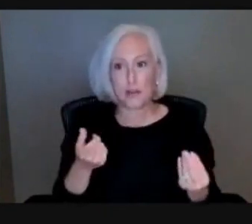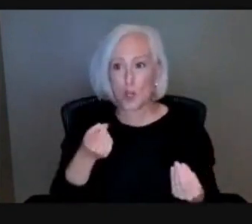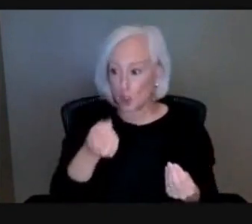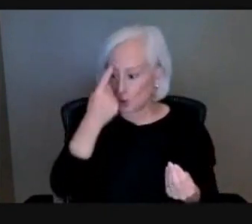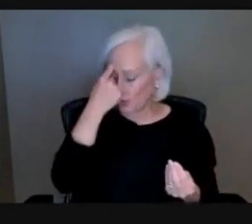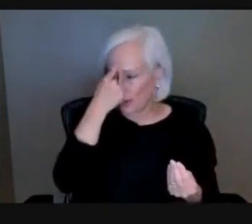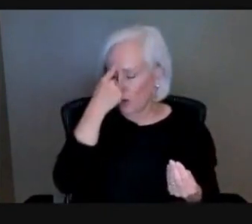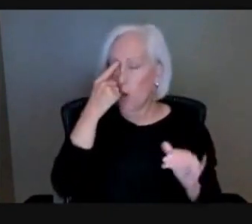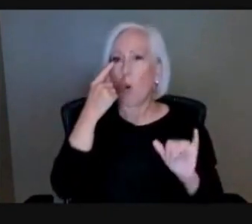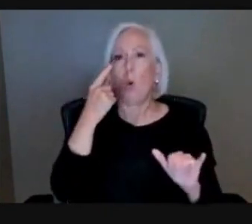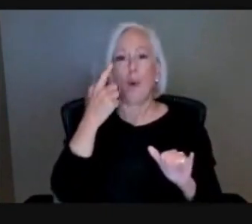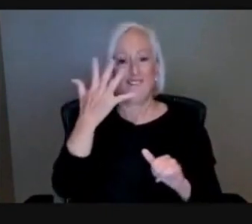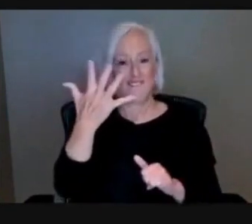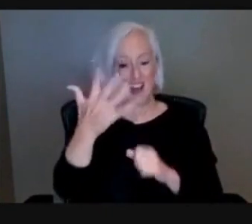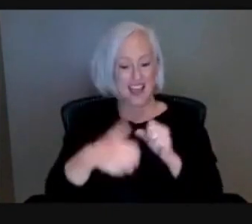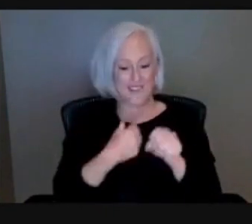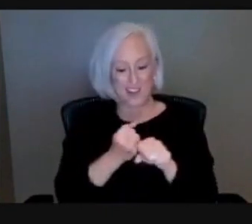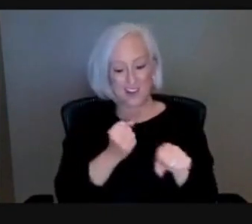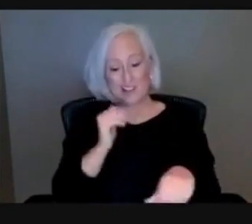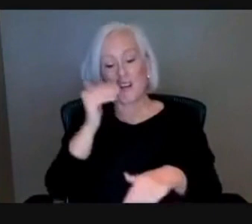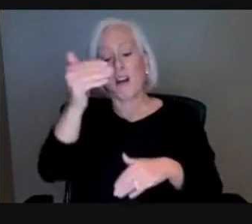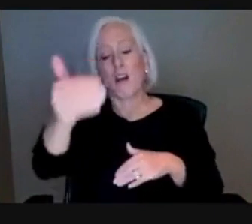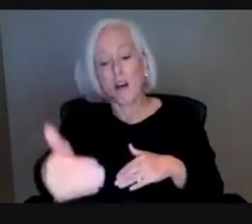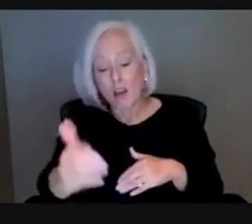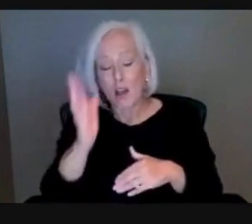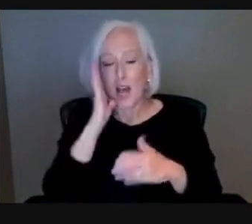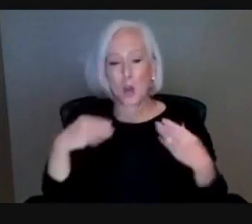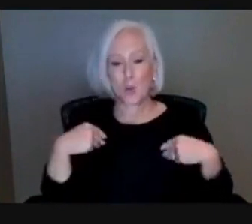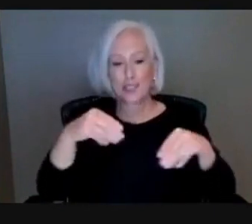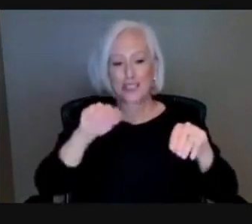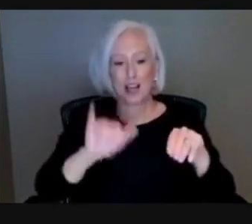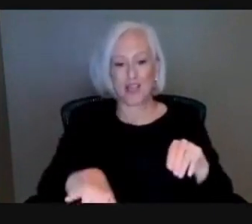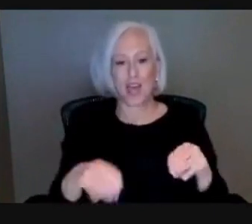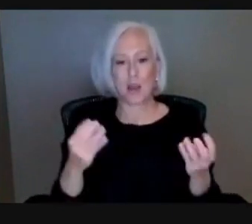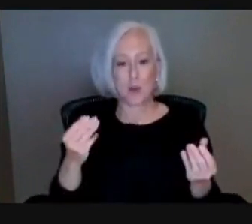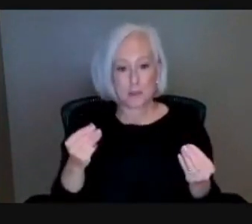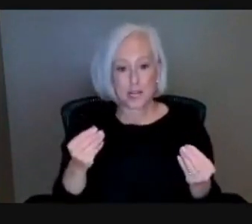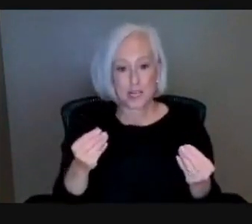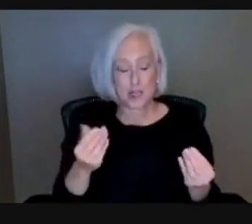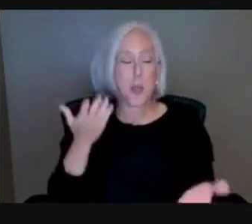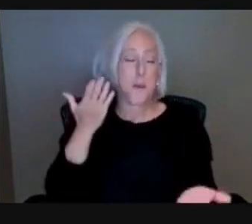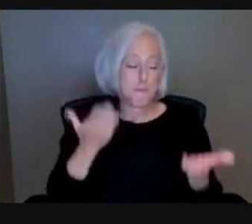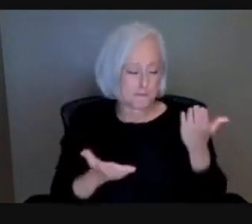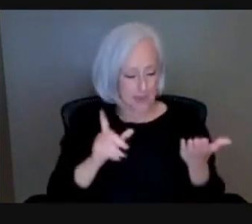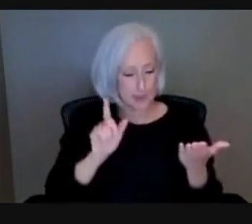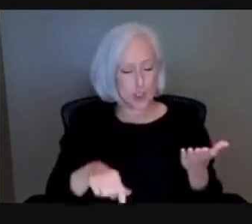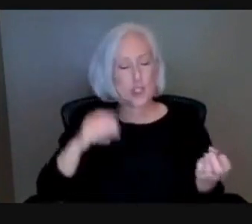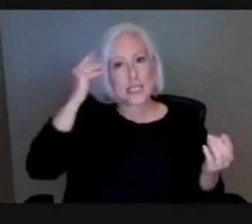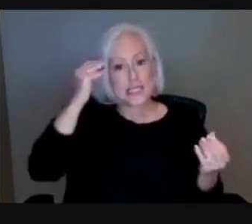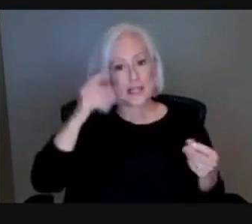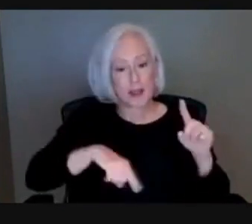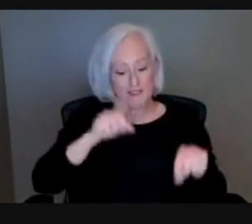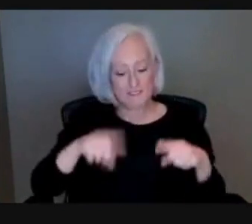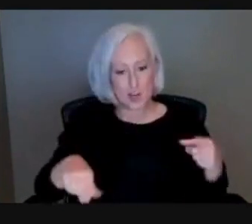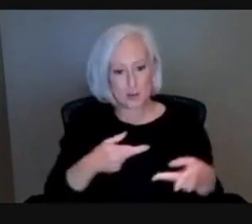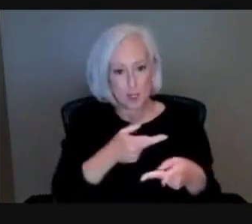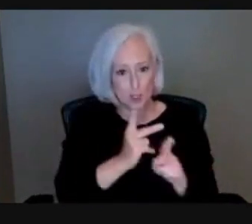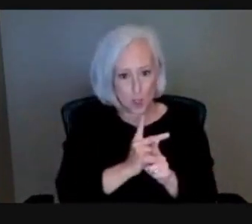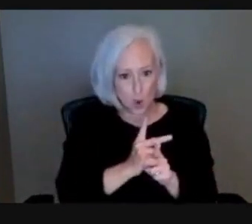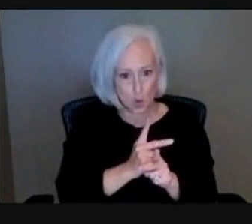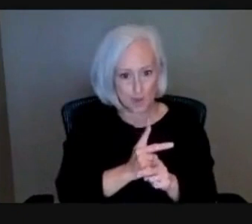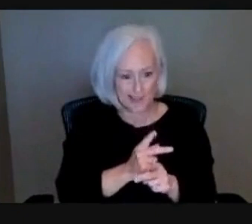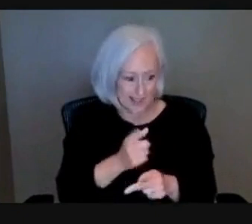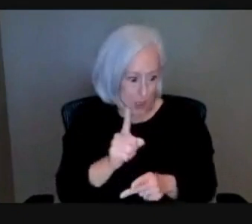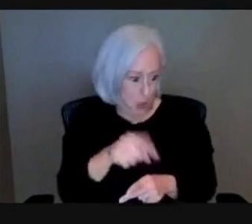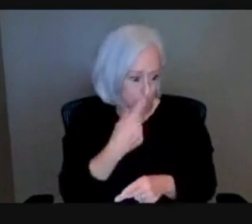in 5 years and you already know this in your head. You may consider a variable loan because you're only going to keep this loan with